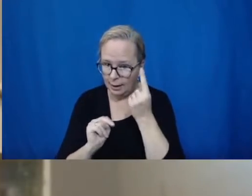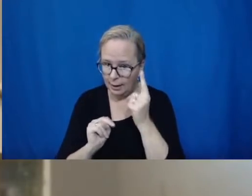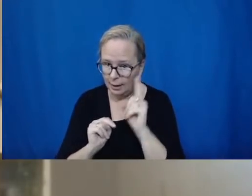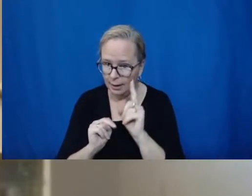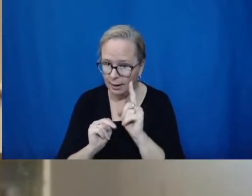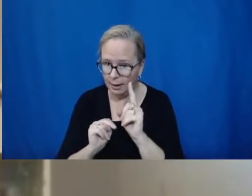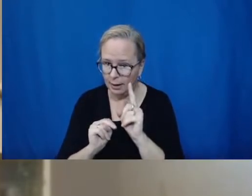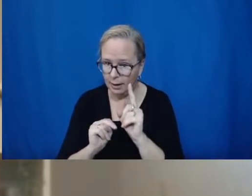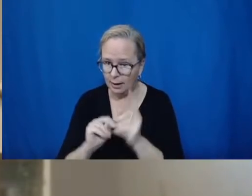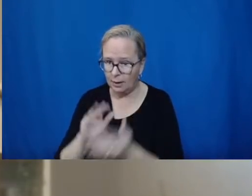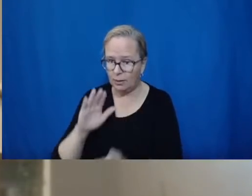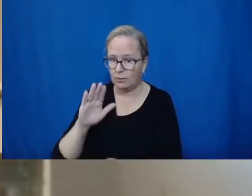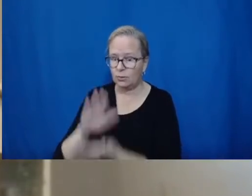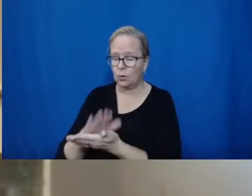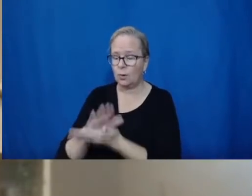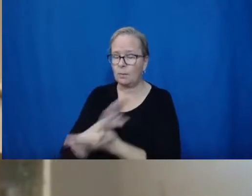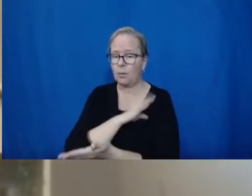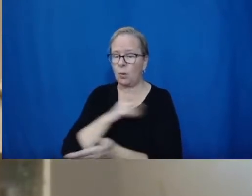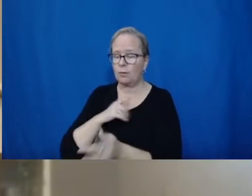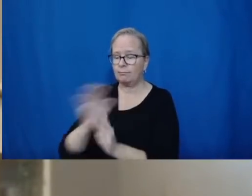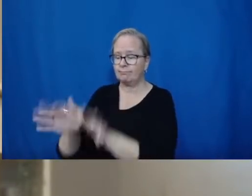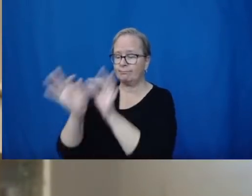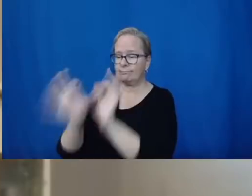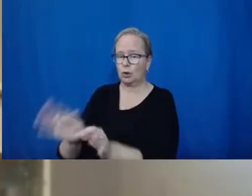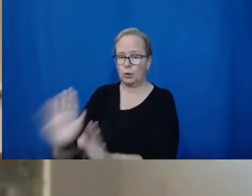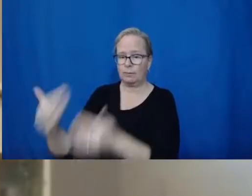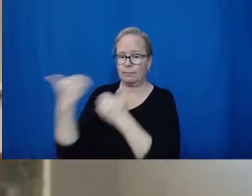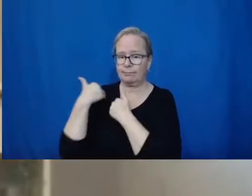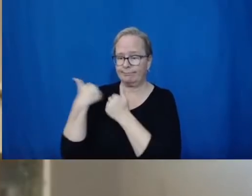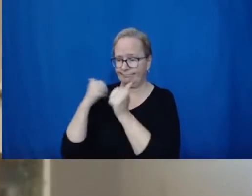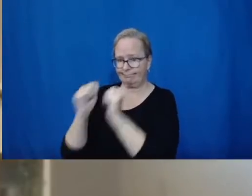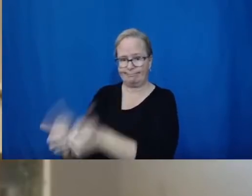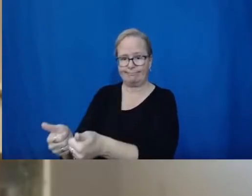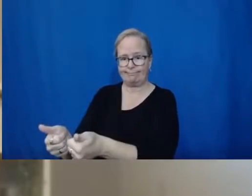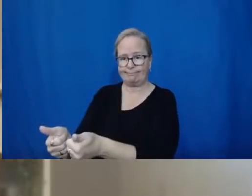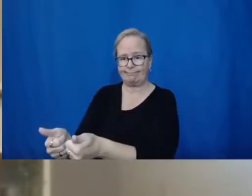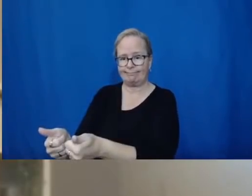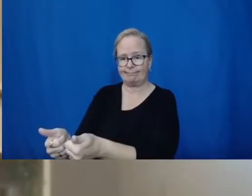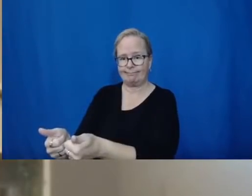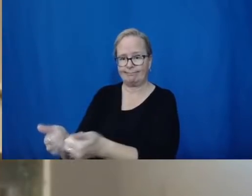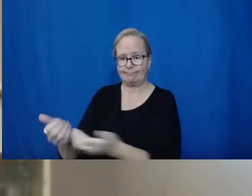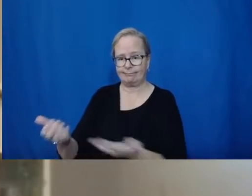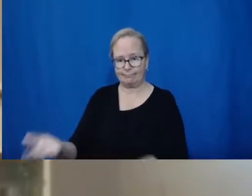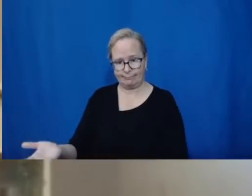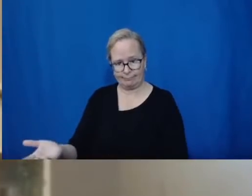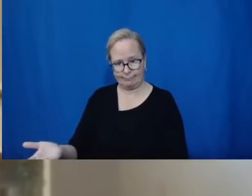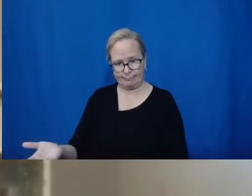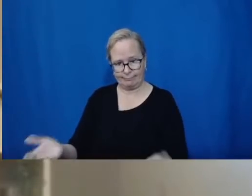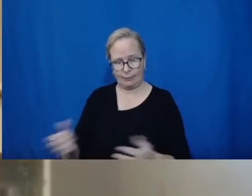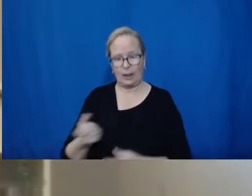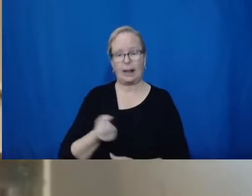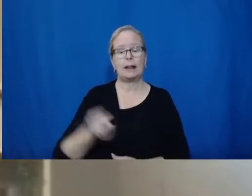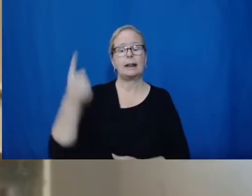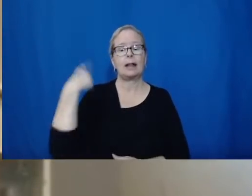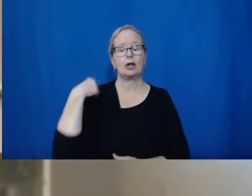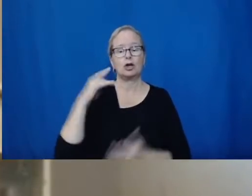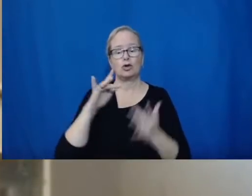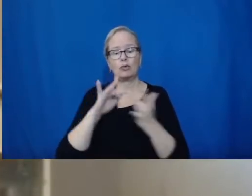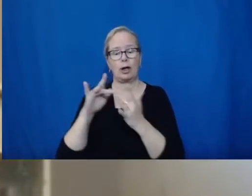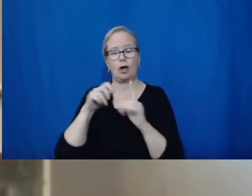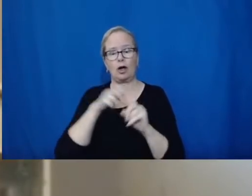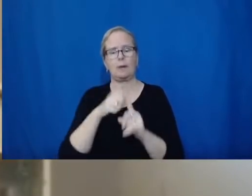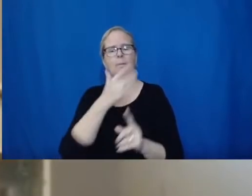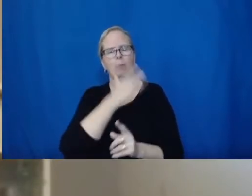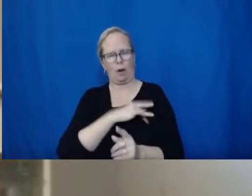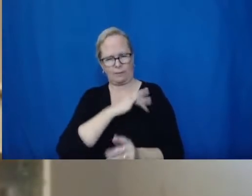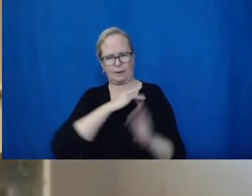boards to do it until mid-November. So we know last year that this happened by default because contact tracing by the